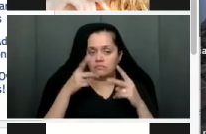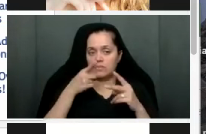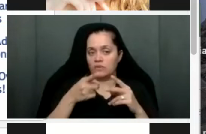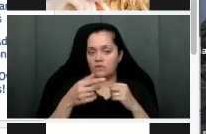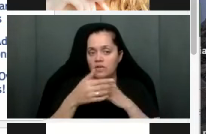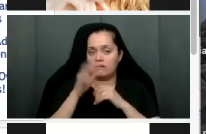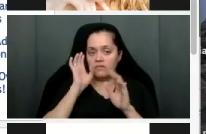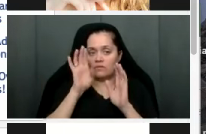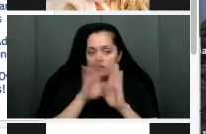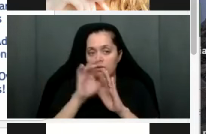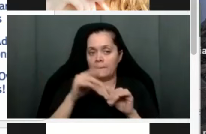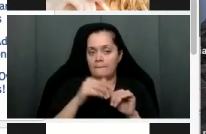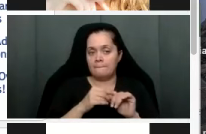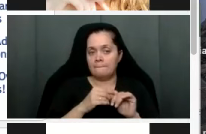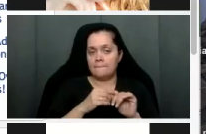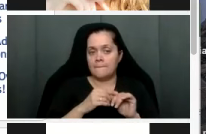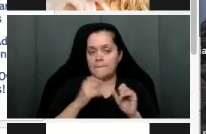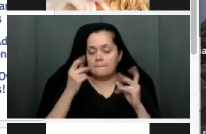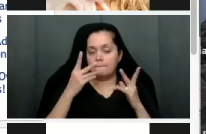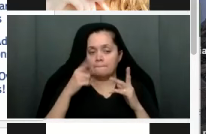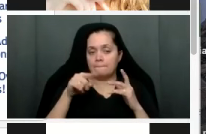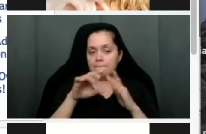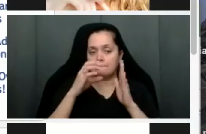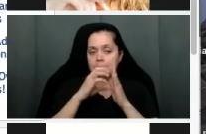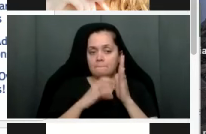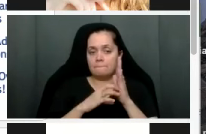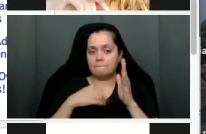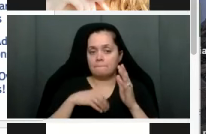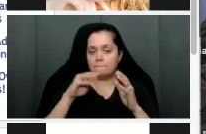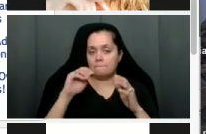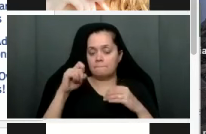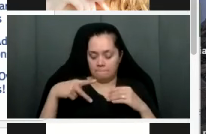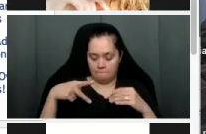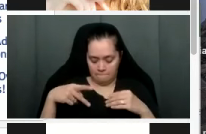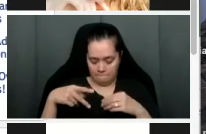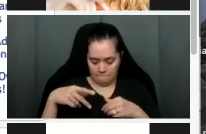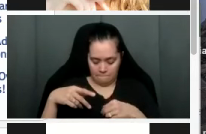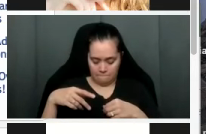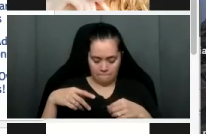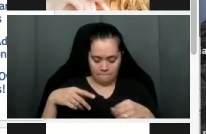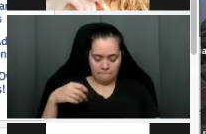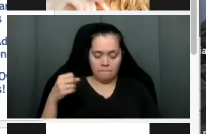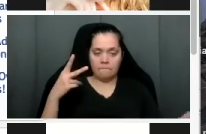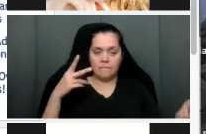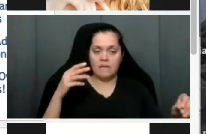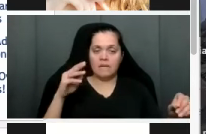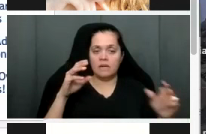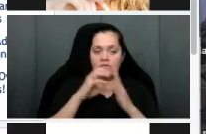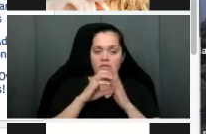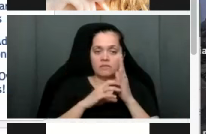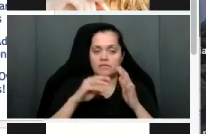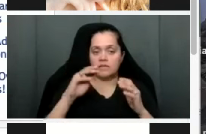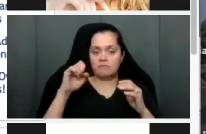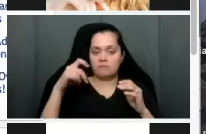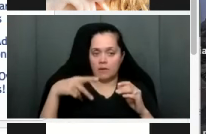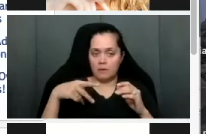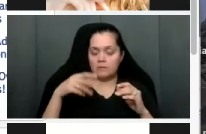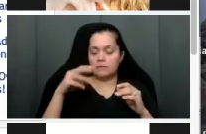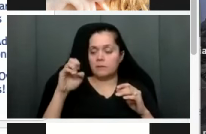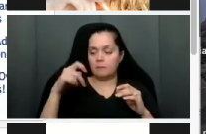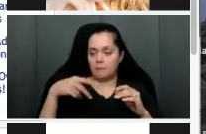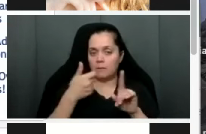photo. Many of the chapters have maps. It's geography, of course, so many of the chapters have maps. The maps